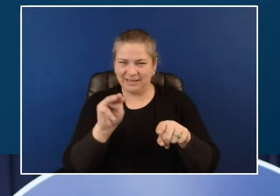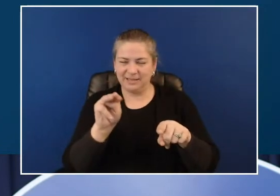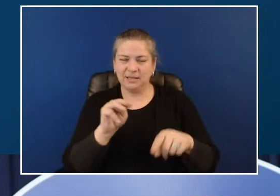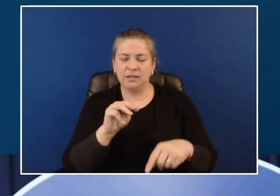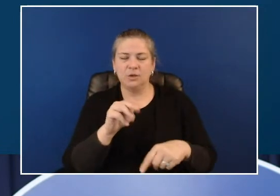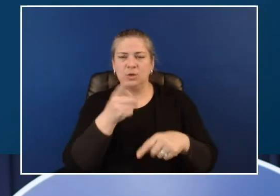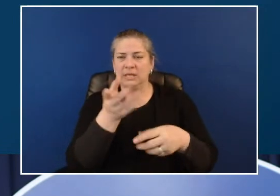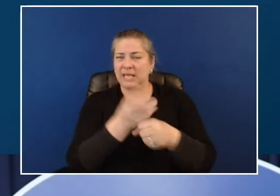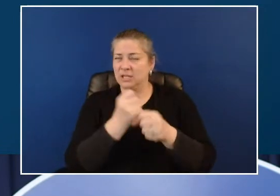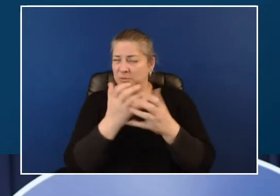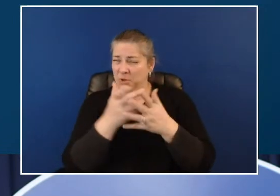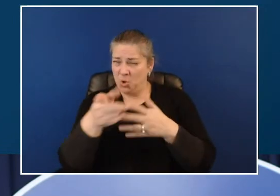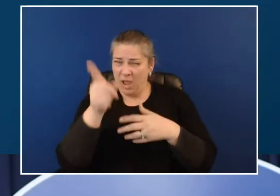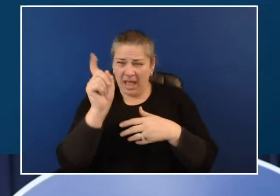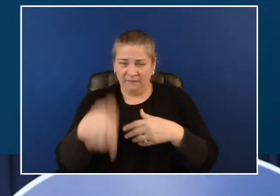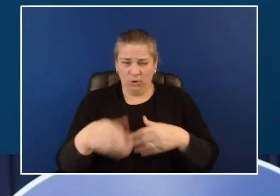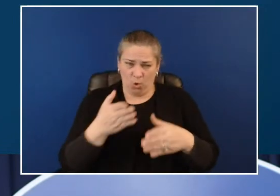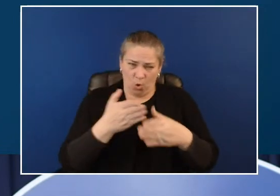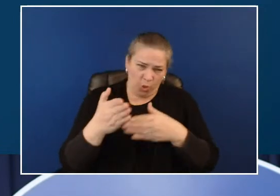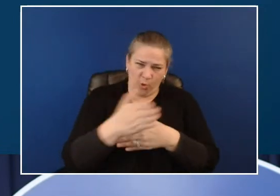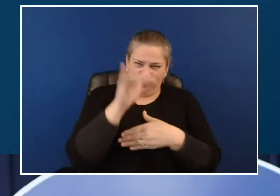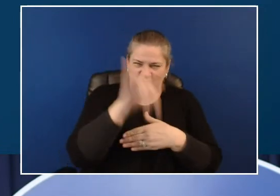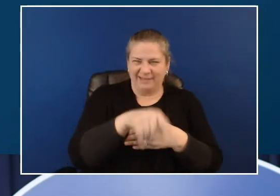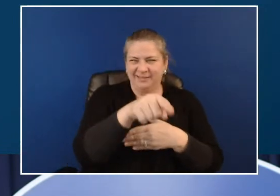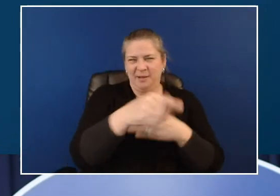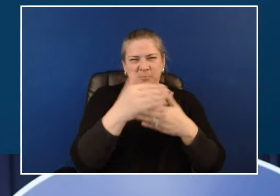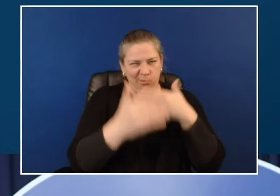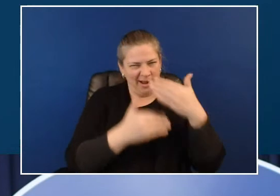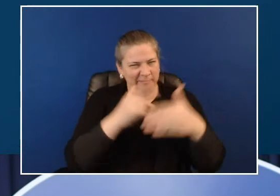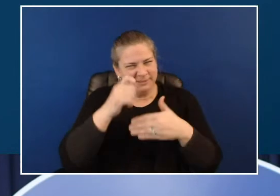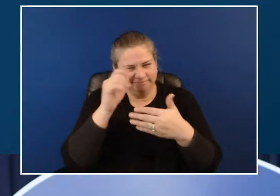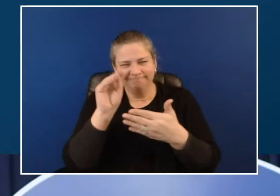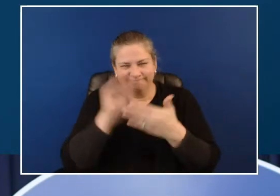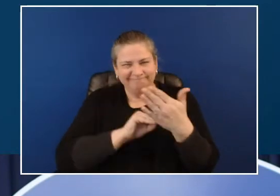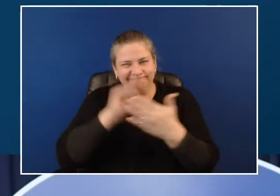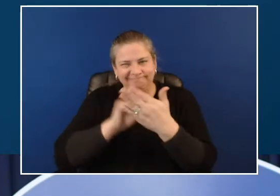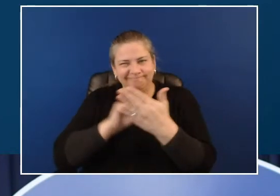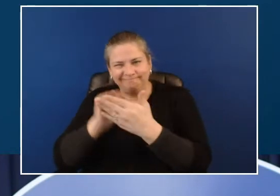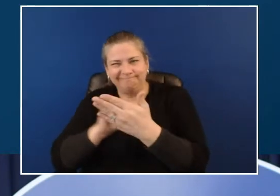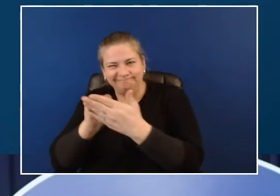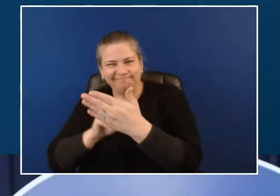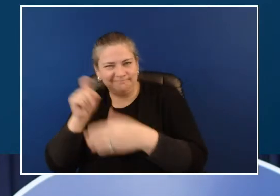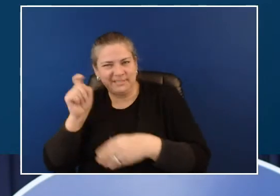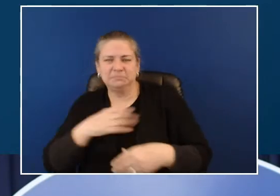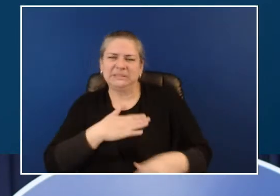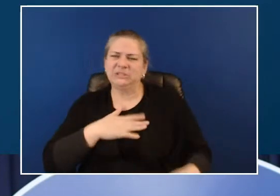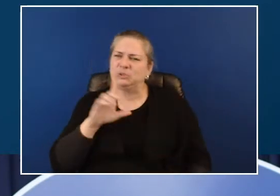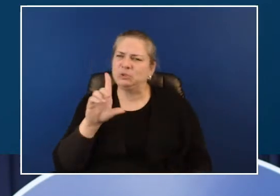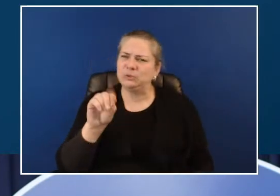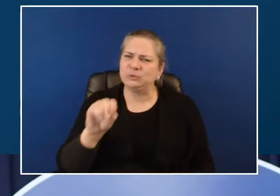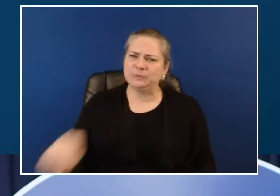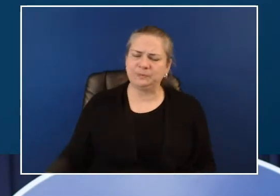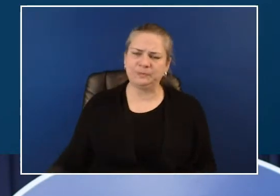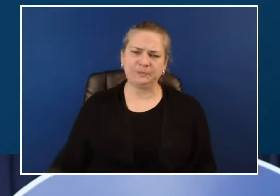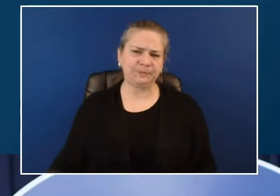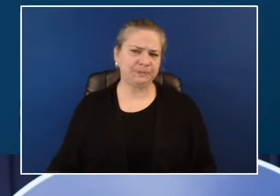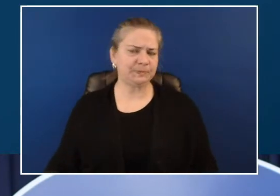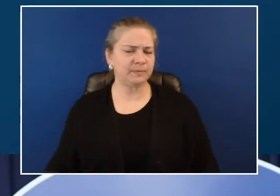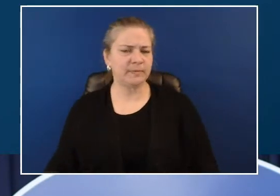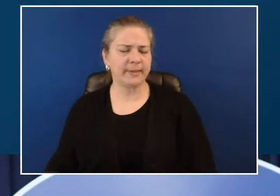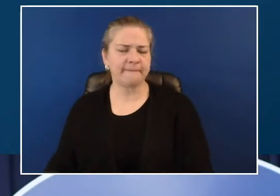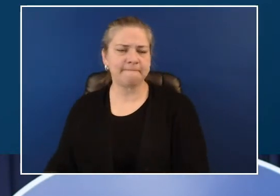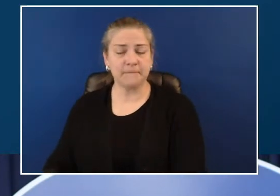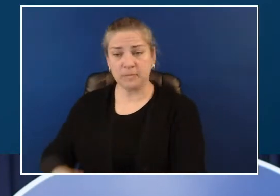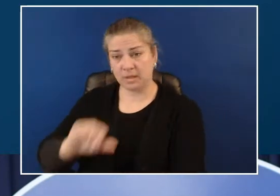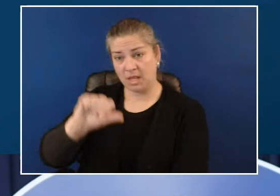got to go through this process. So please do it. One piece of news that's out there on the